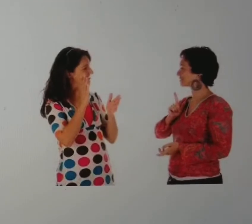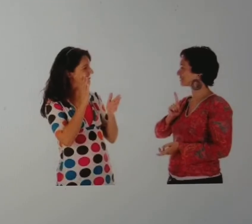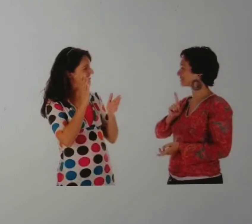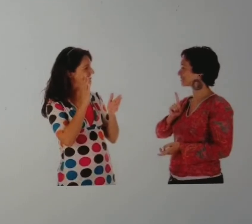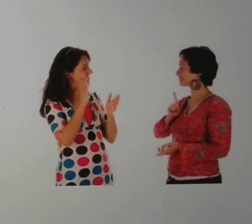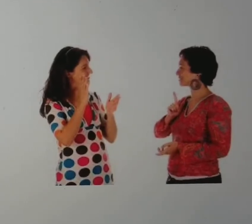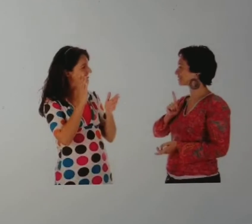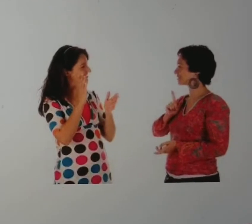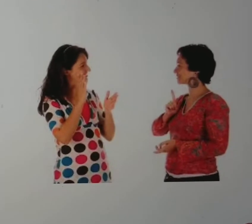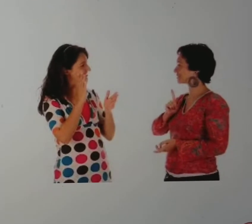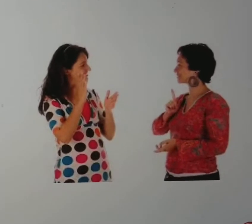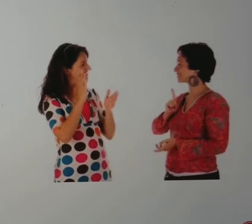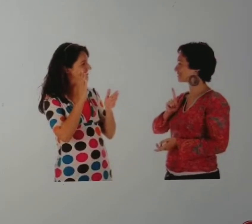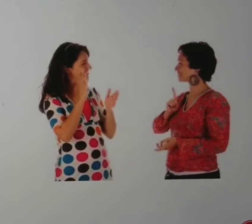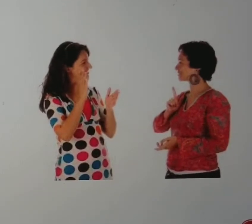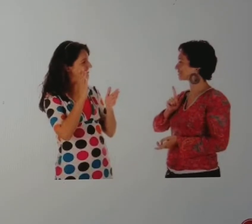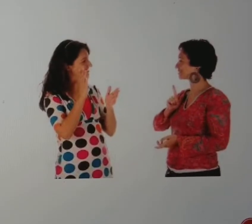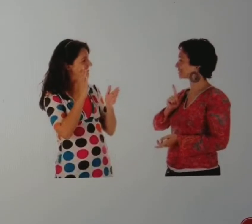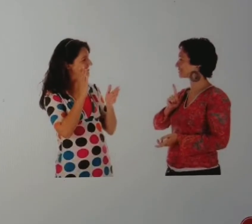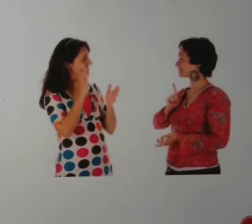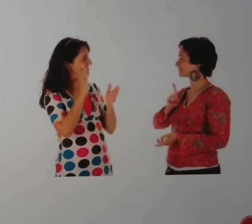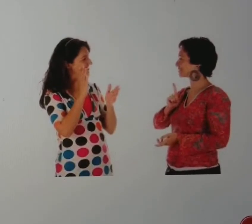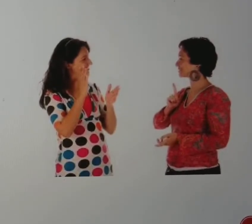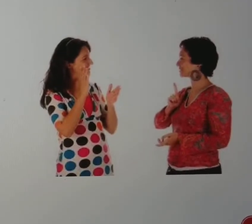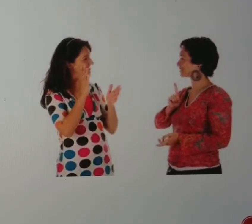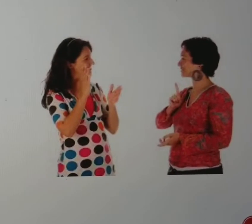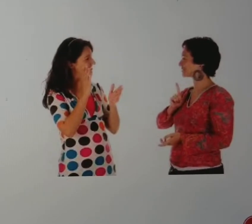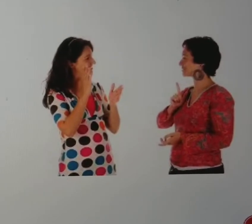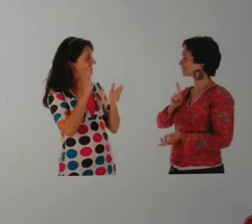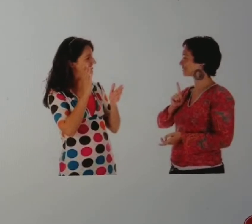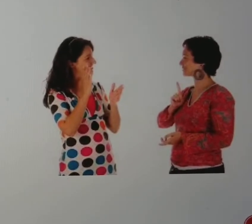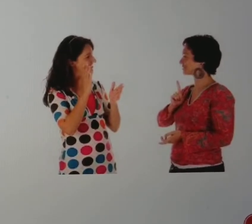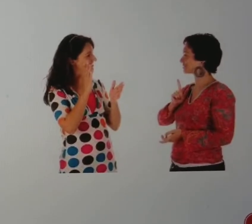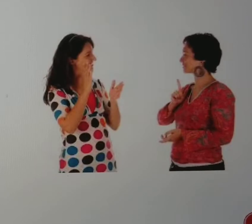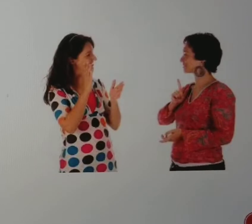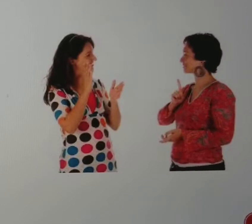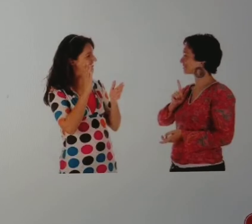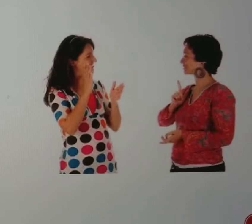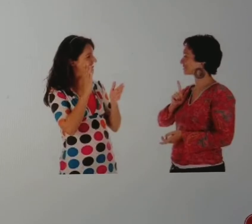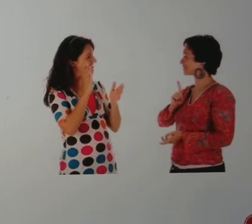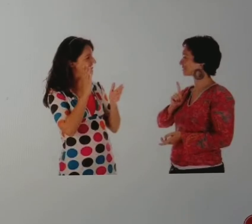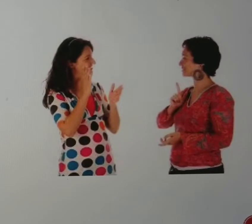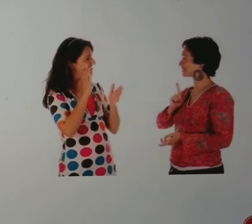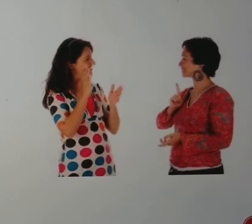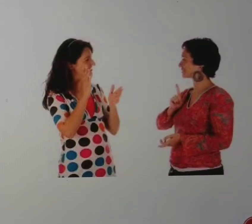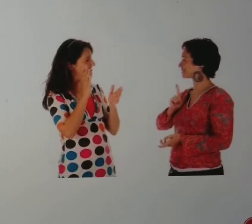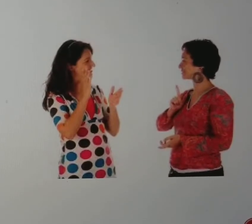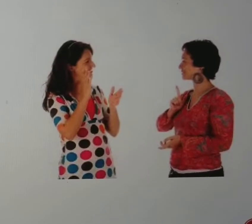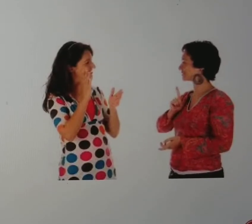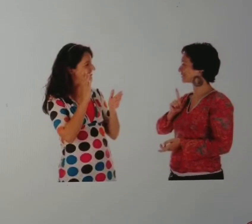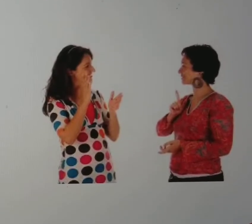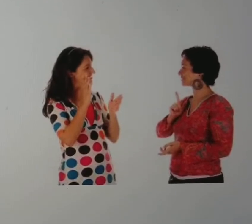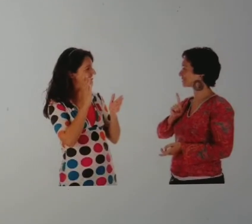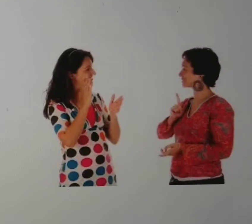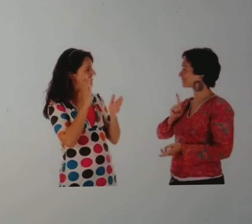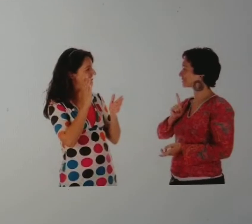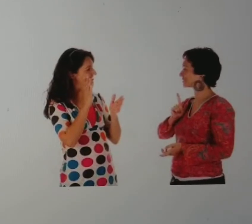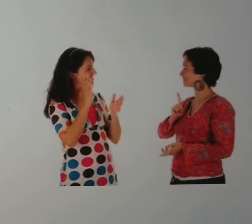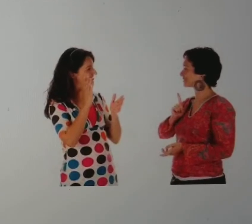So a few final thoughts that I wanted to share with you would be just to remind you that ASL is a visual